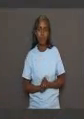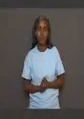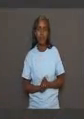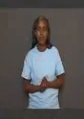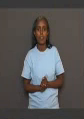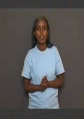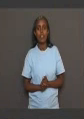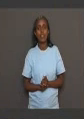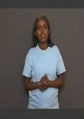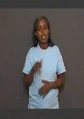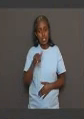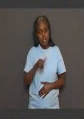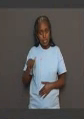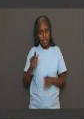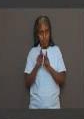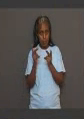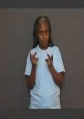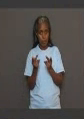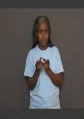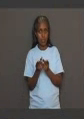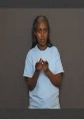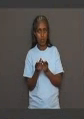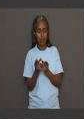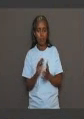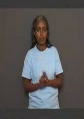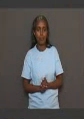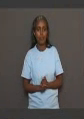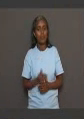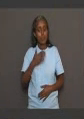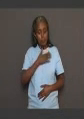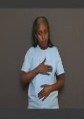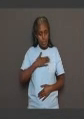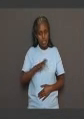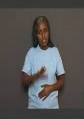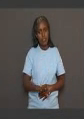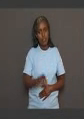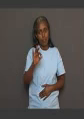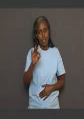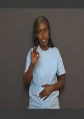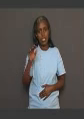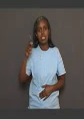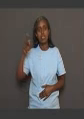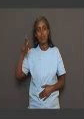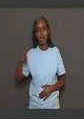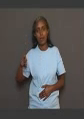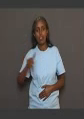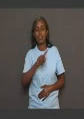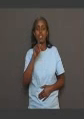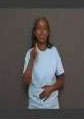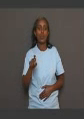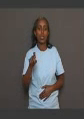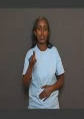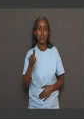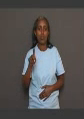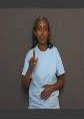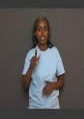Pair up with the same partner as before. Please find the parametric equation of the